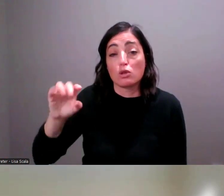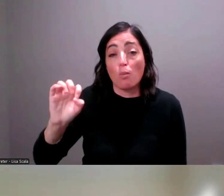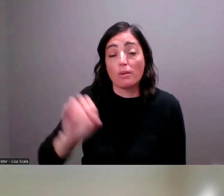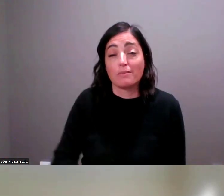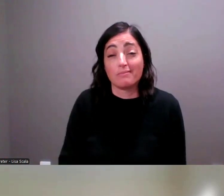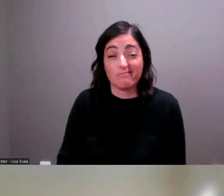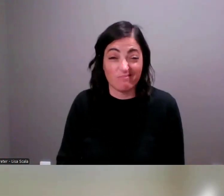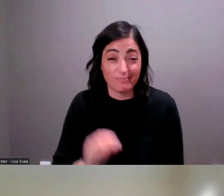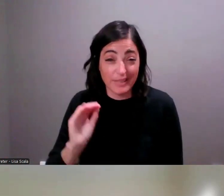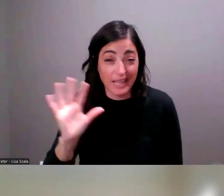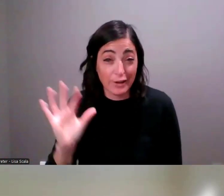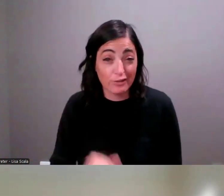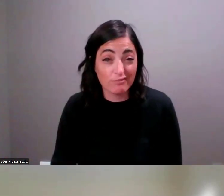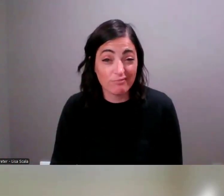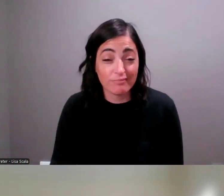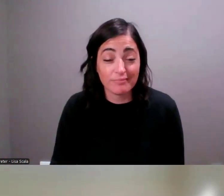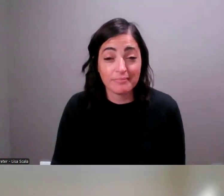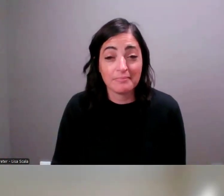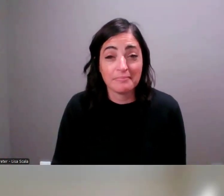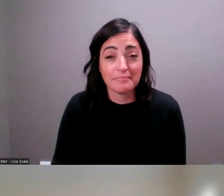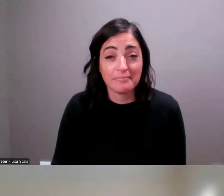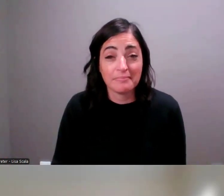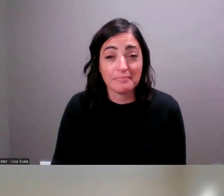Was that clear?